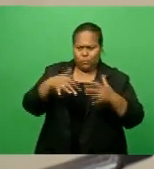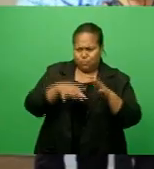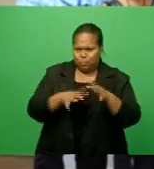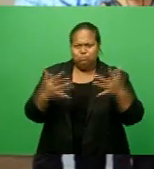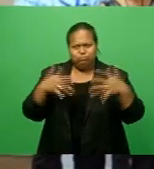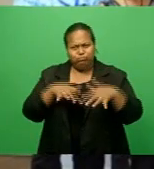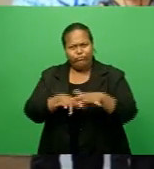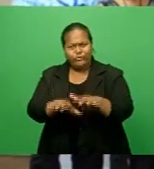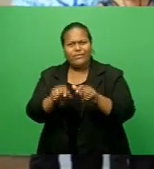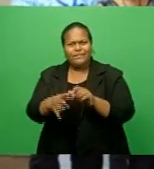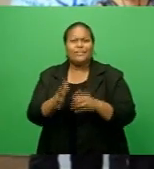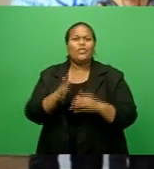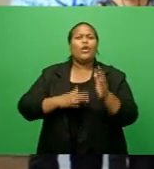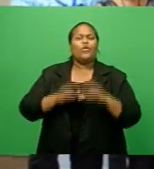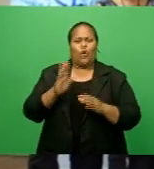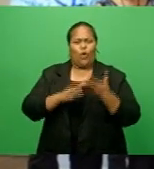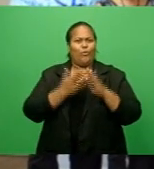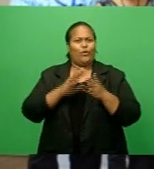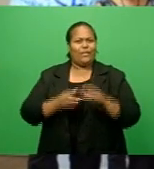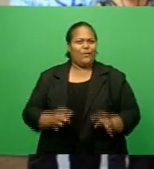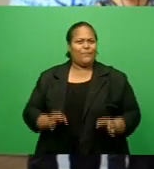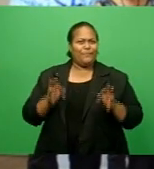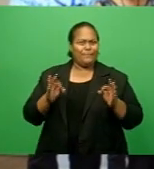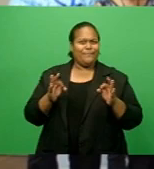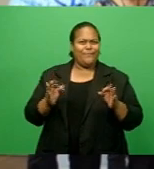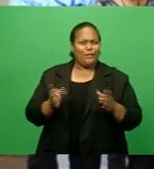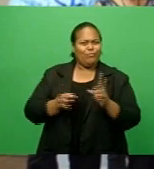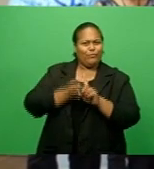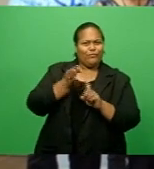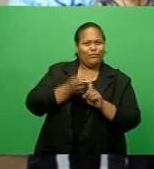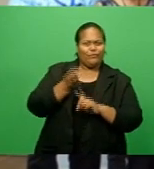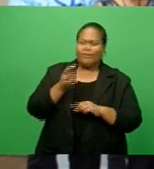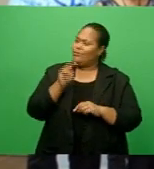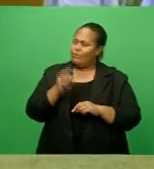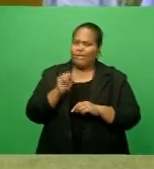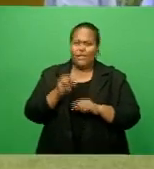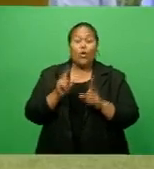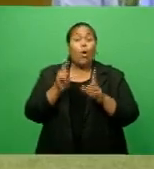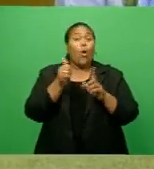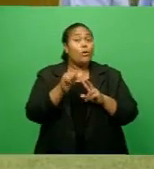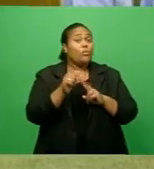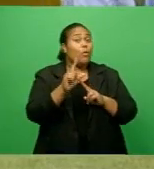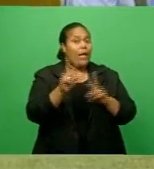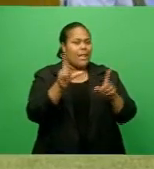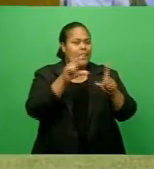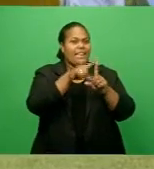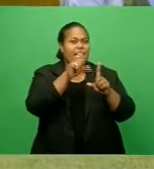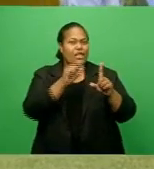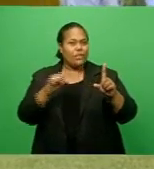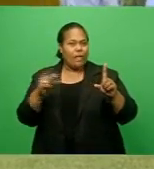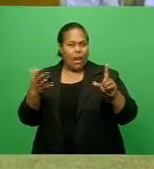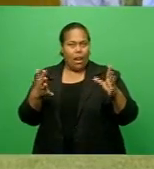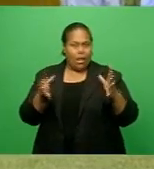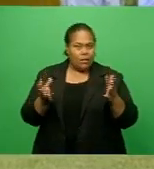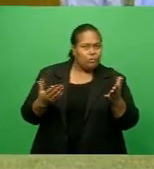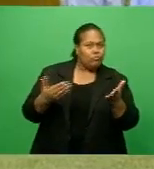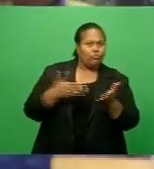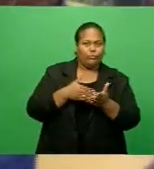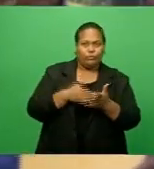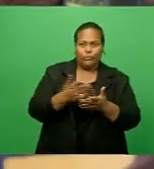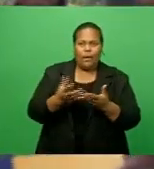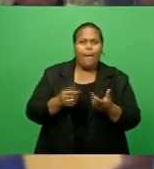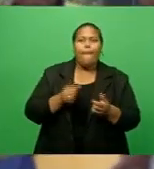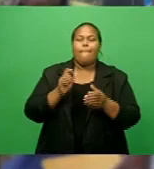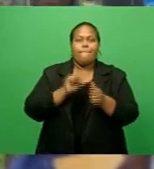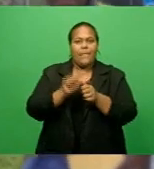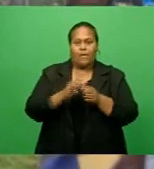well-being. Kumar adds there is also a need to invest in digitization to improve efficiency and to be better connected with